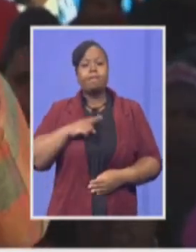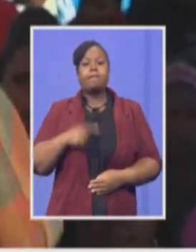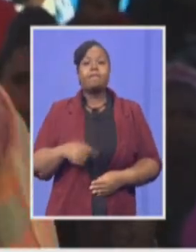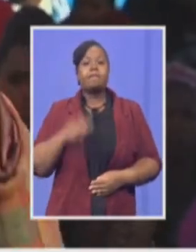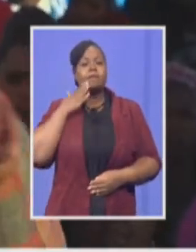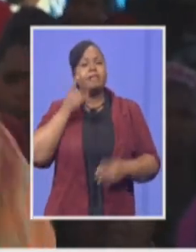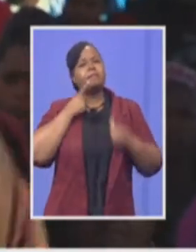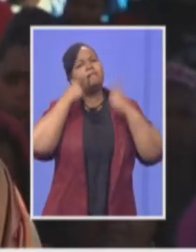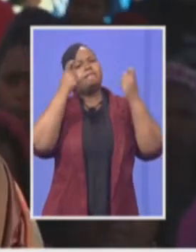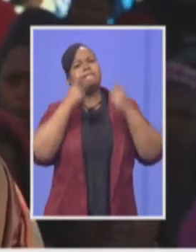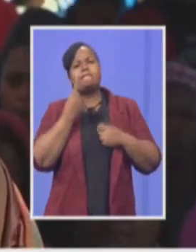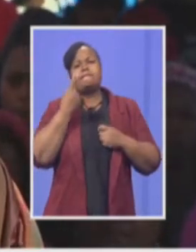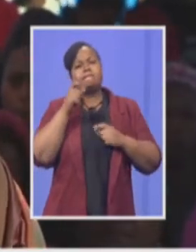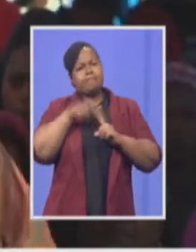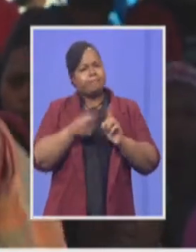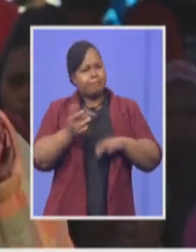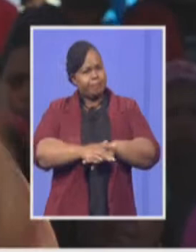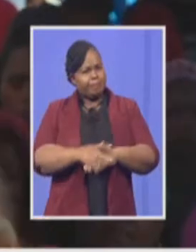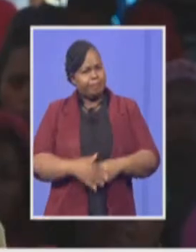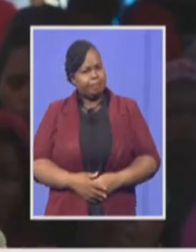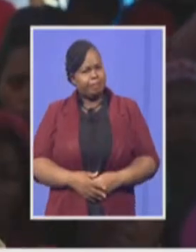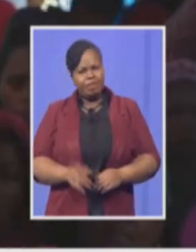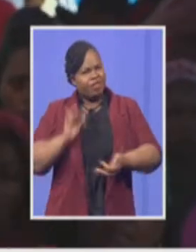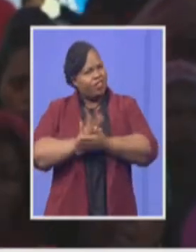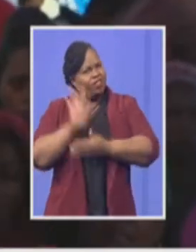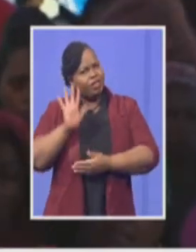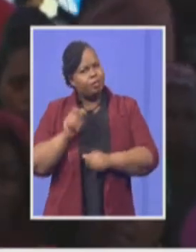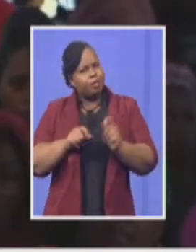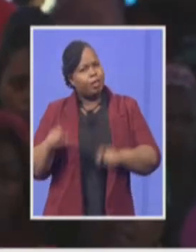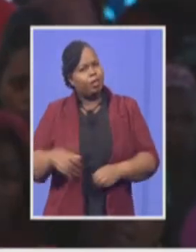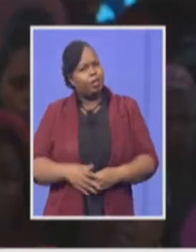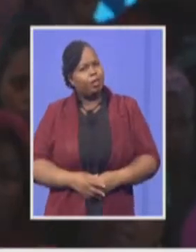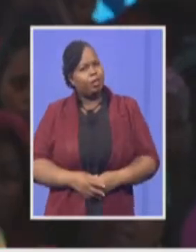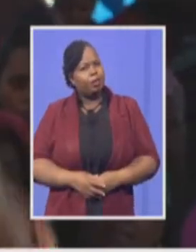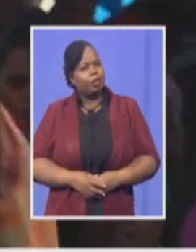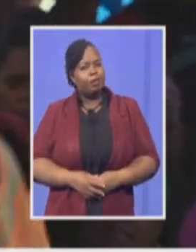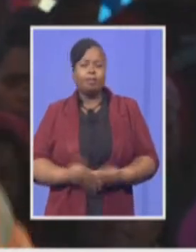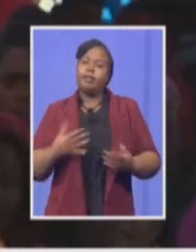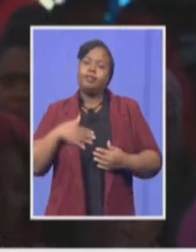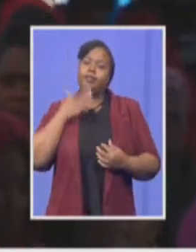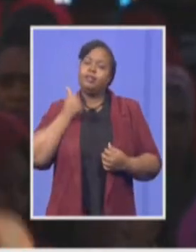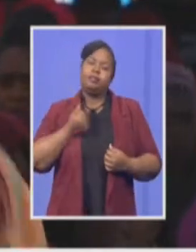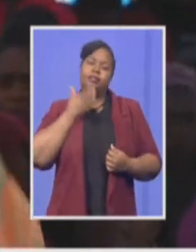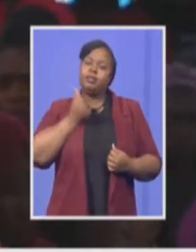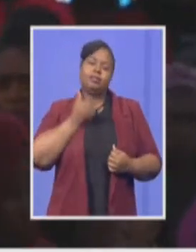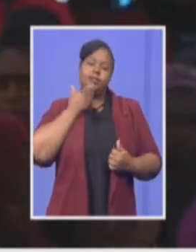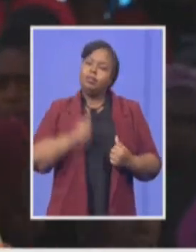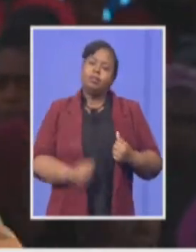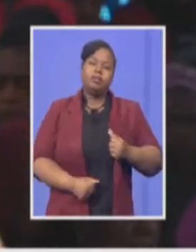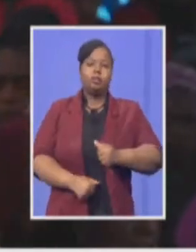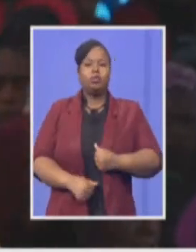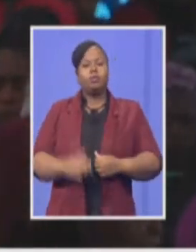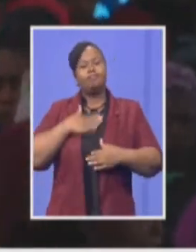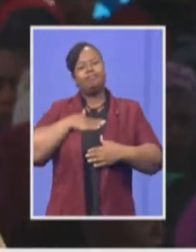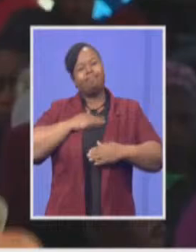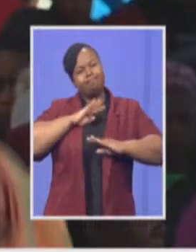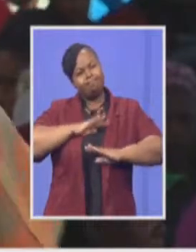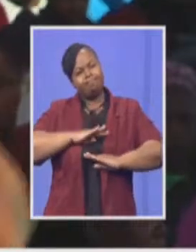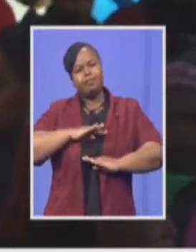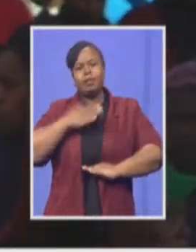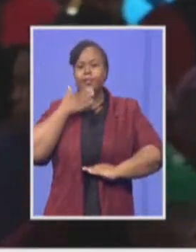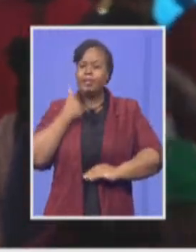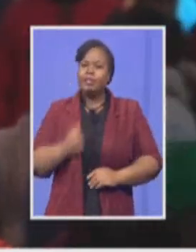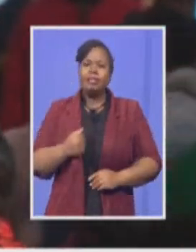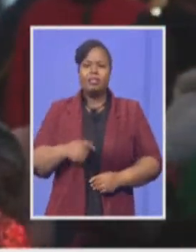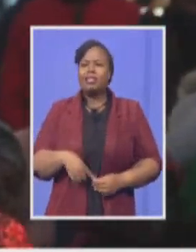kukhalwa makhamba umuntu oyedwa all about 15 yabantu. Siyacela ngempela ngokuyithoba Mr Bheki Cele